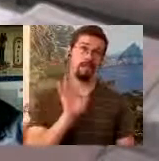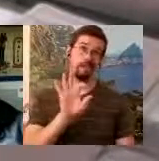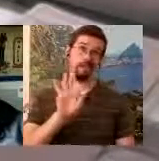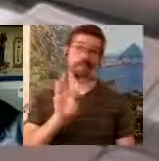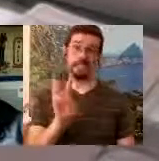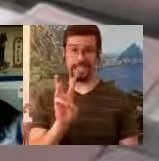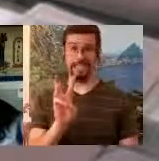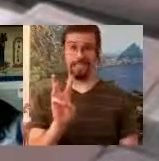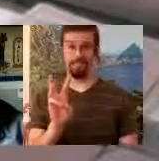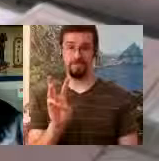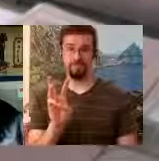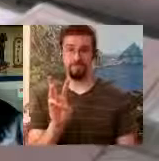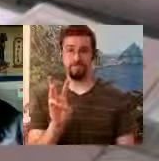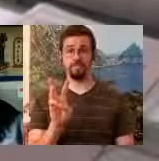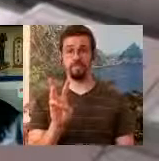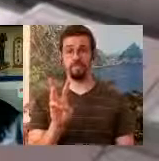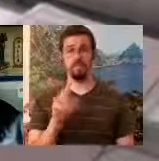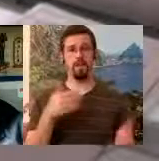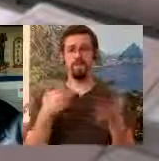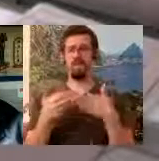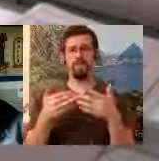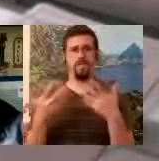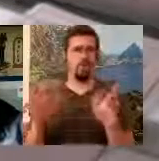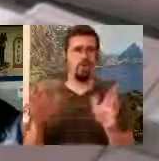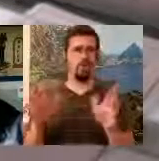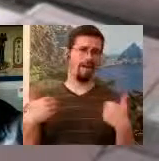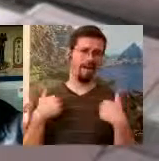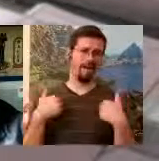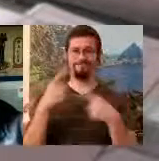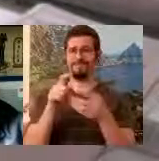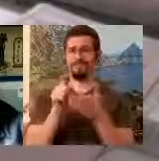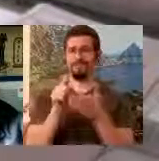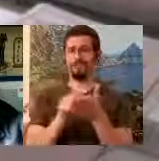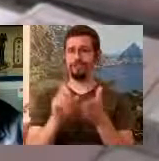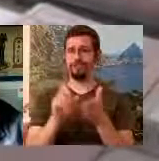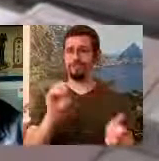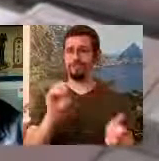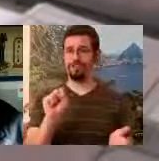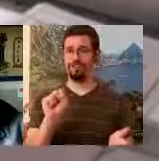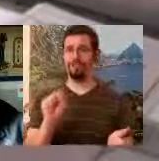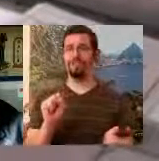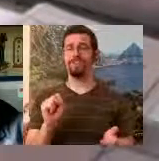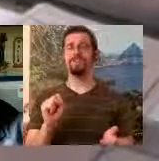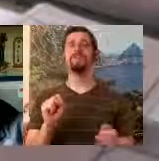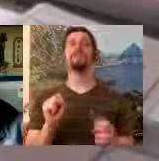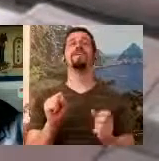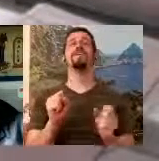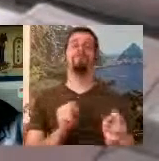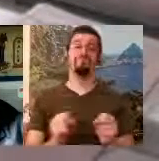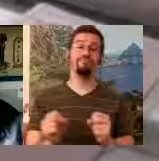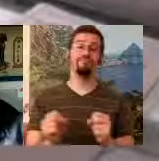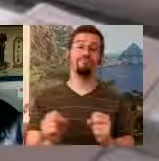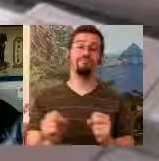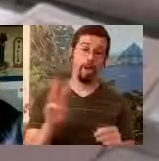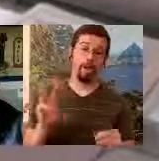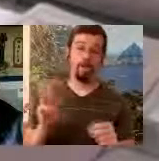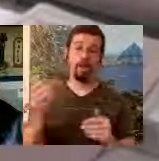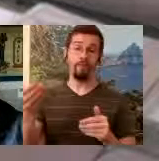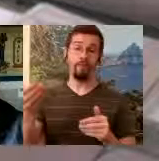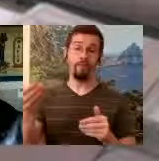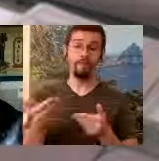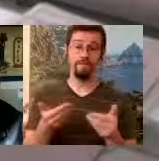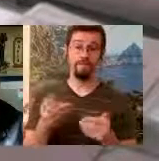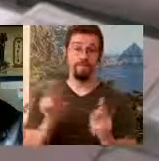1996, although we already had SignWriter DOS. When it went up on the web and I invited people to be involved